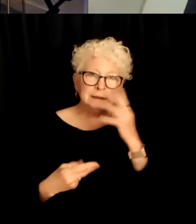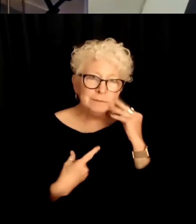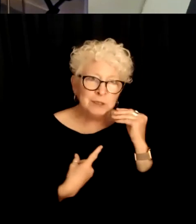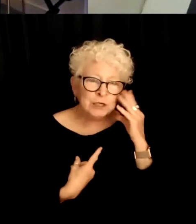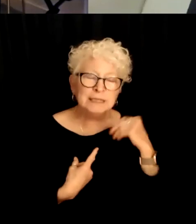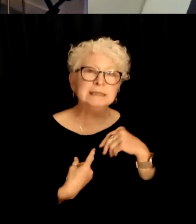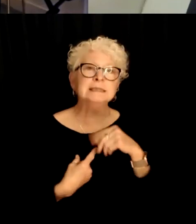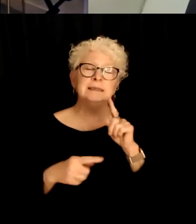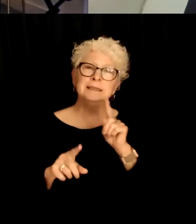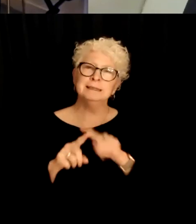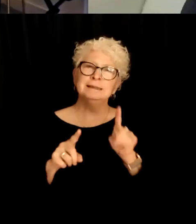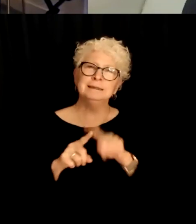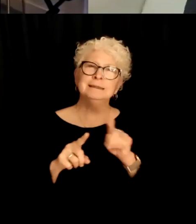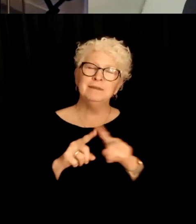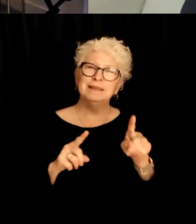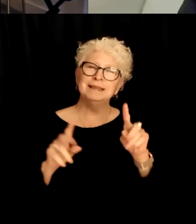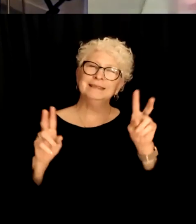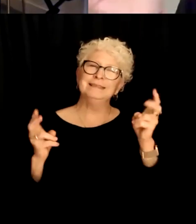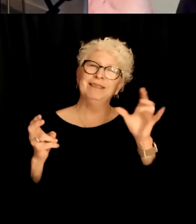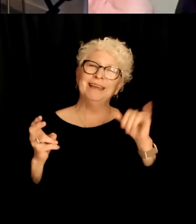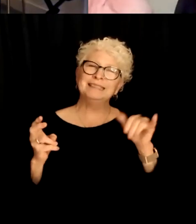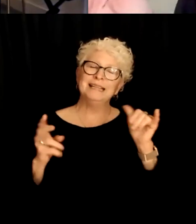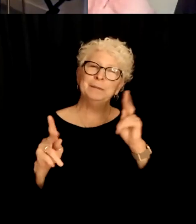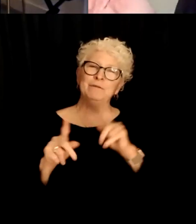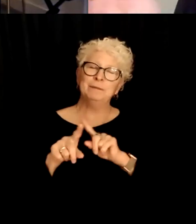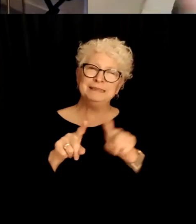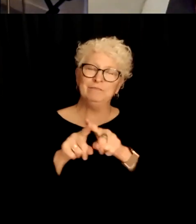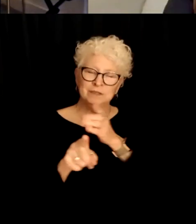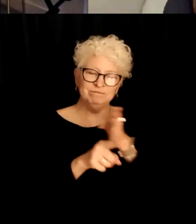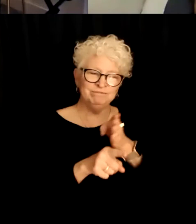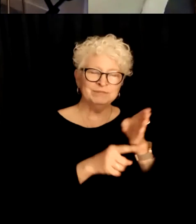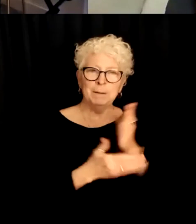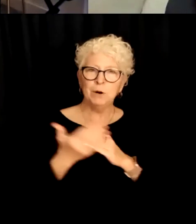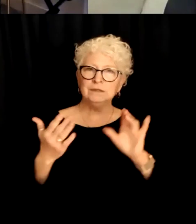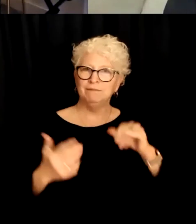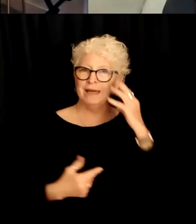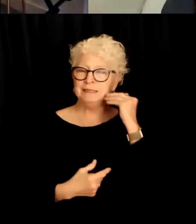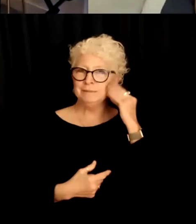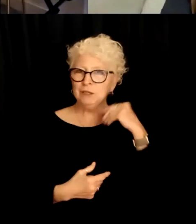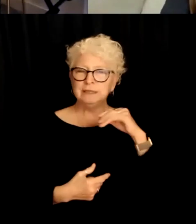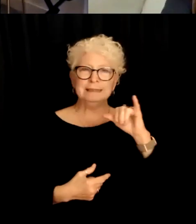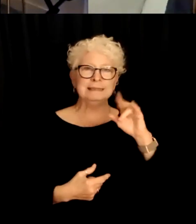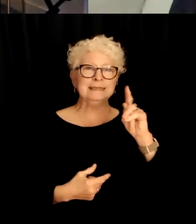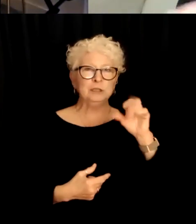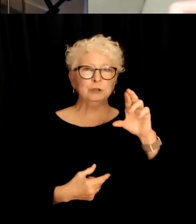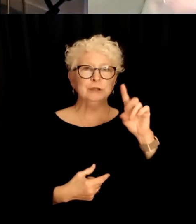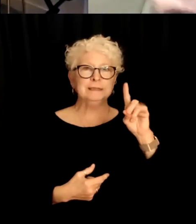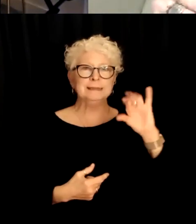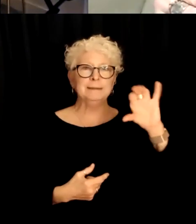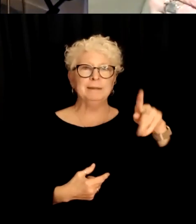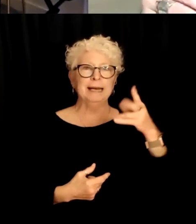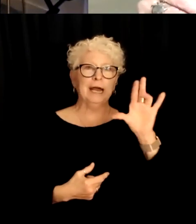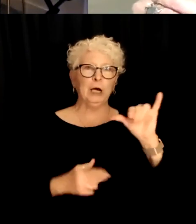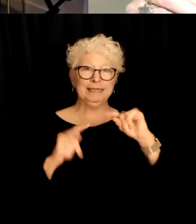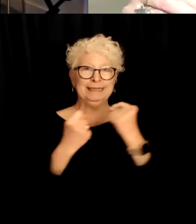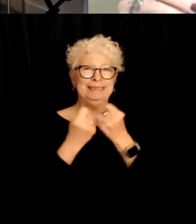when we say interdisciplinary teams, we're really thinking about broadly. Yeah. I was super excited to see over the last